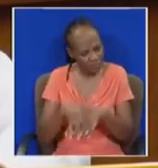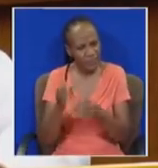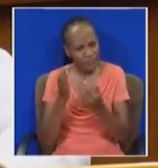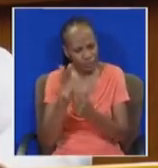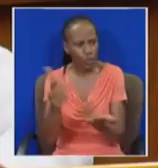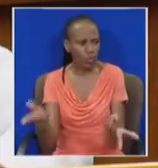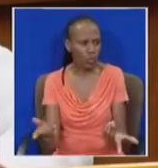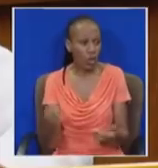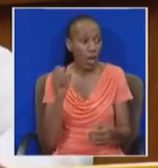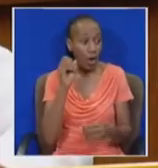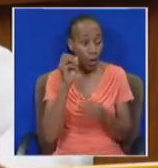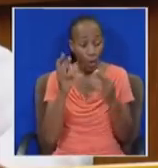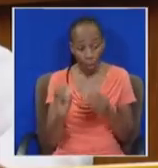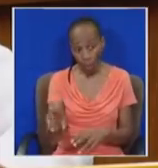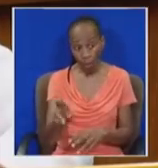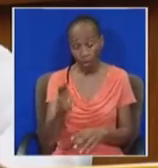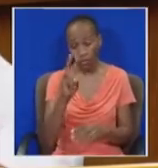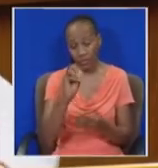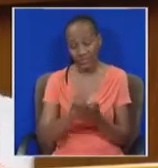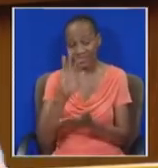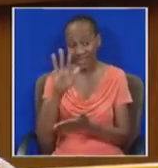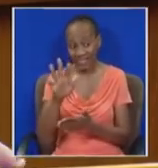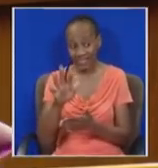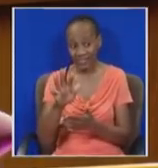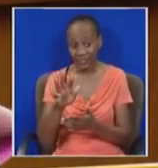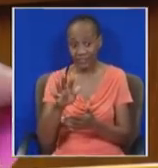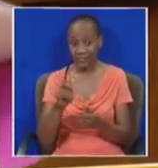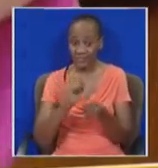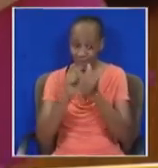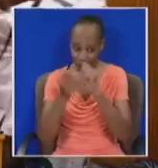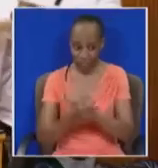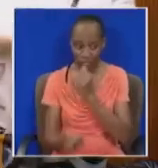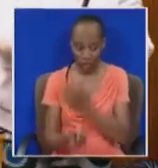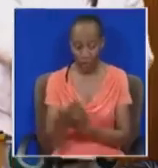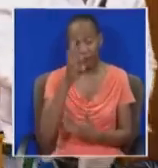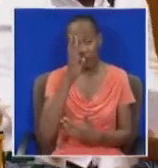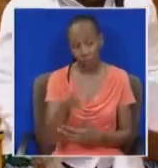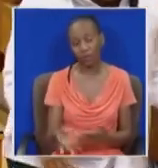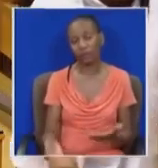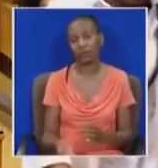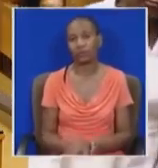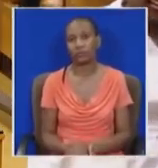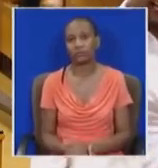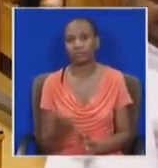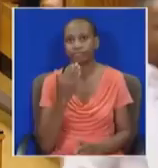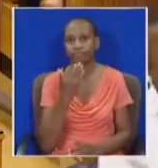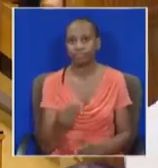First Lady, "Kuzoshuba, darling." Thank you very much. Thank you, ma'am.